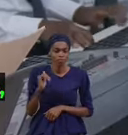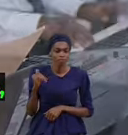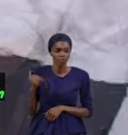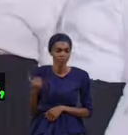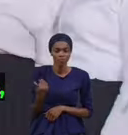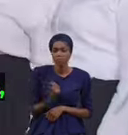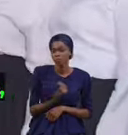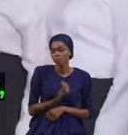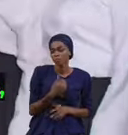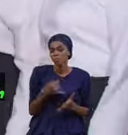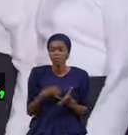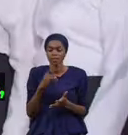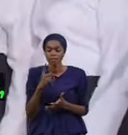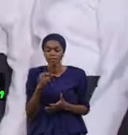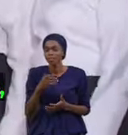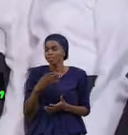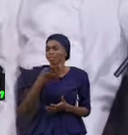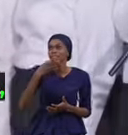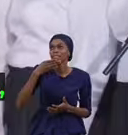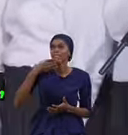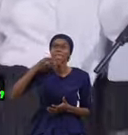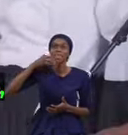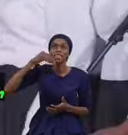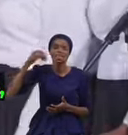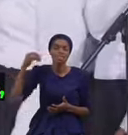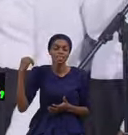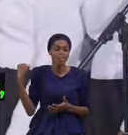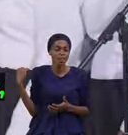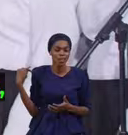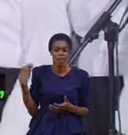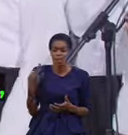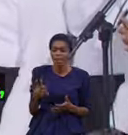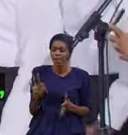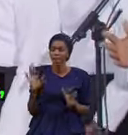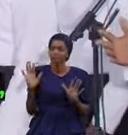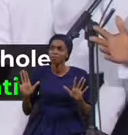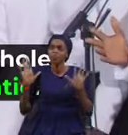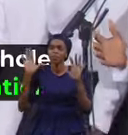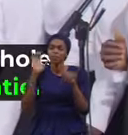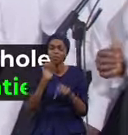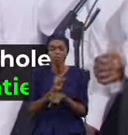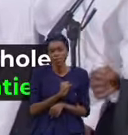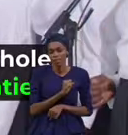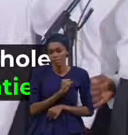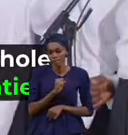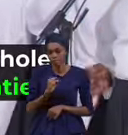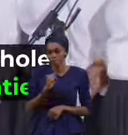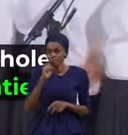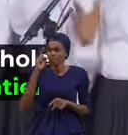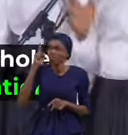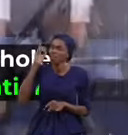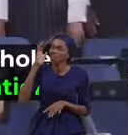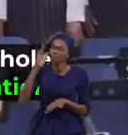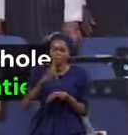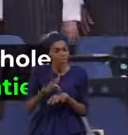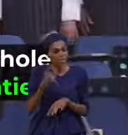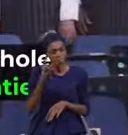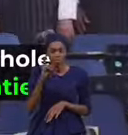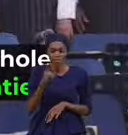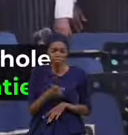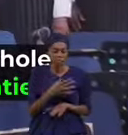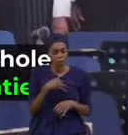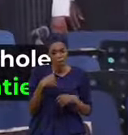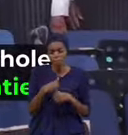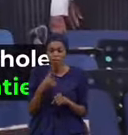Jesus saves your soul. It is the sweetest of miracles. It is what